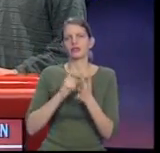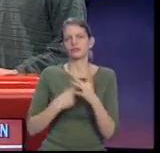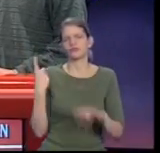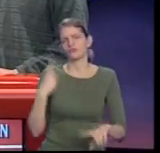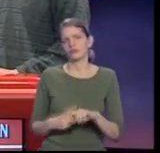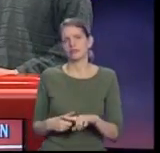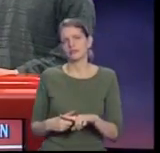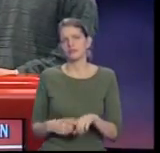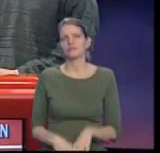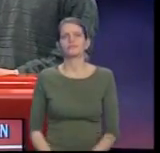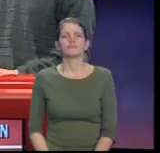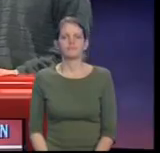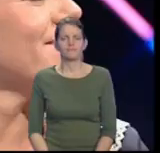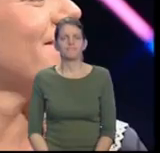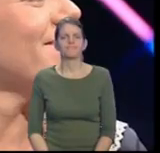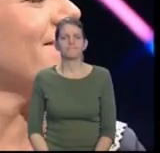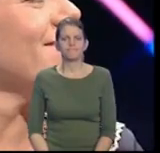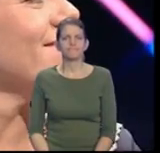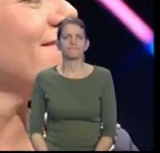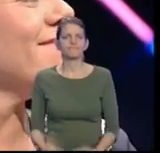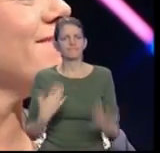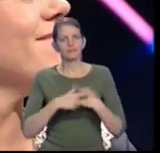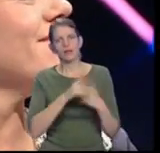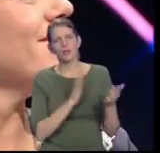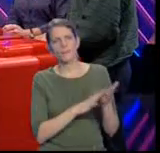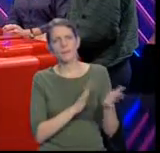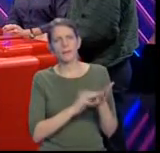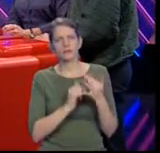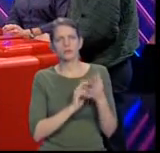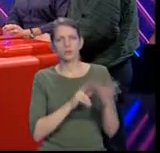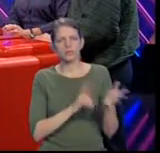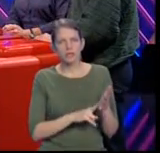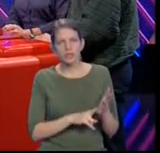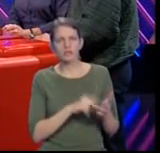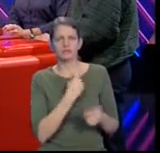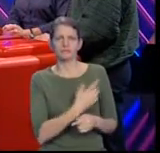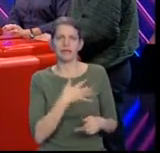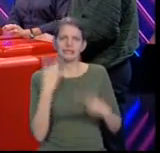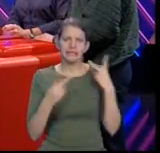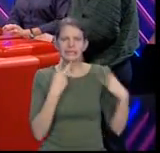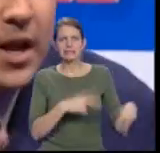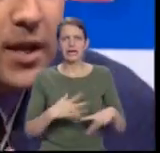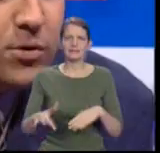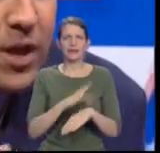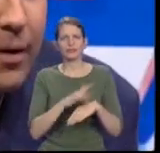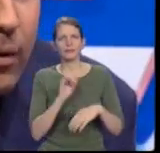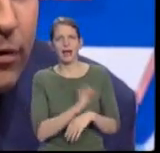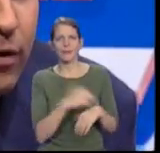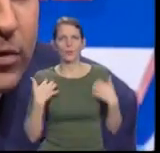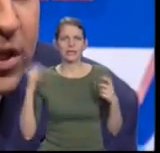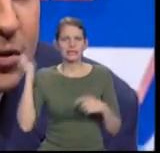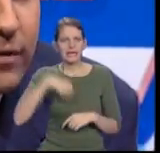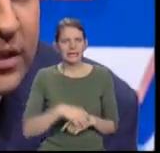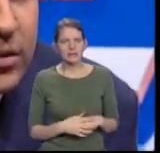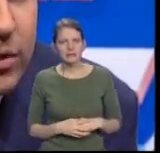your mum then. That's my mum, Susan. She likes to sing and dance in pantomimes. She's a keen tennis player. Where are you